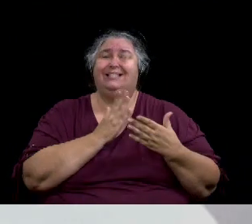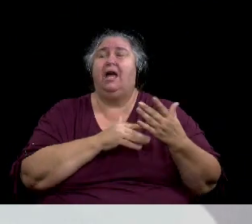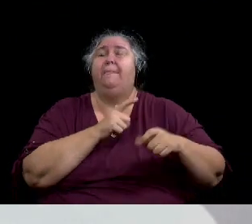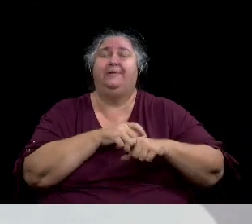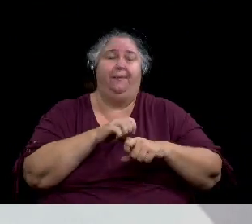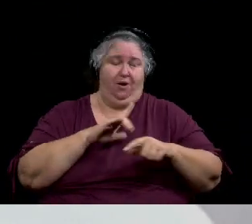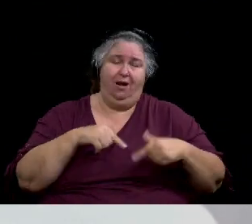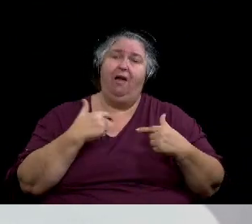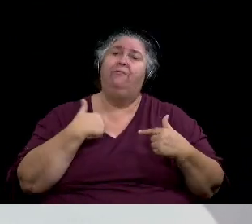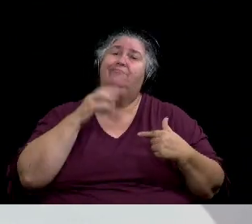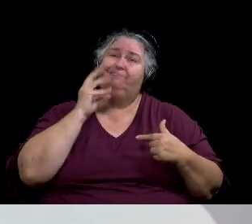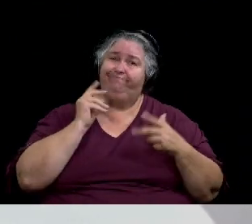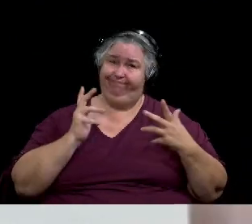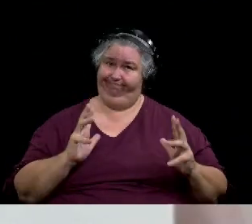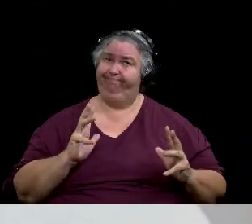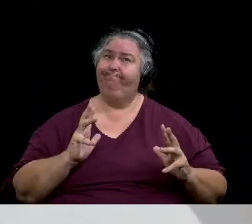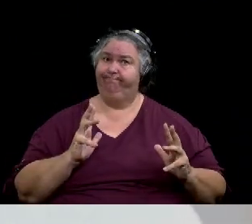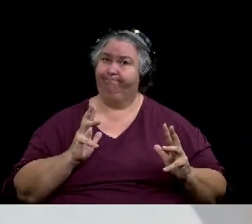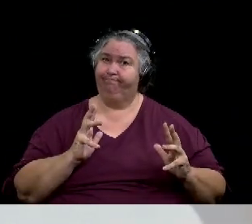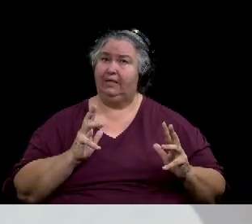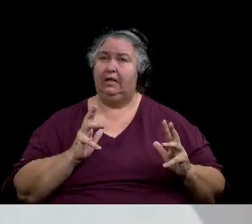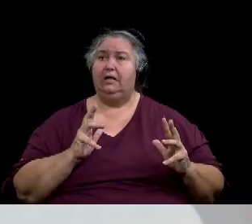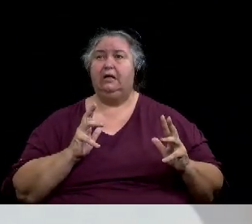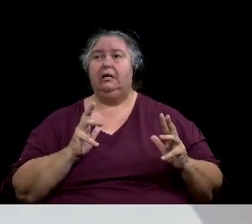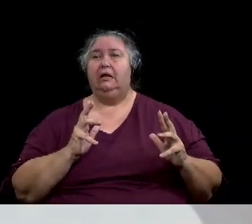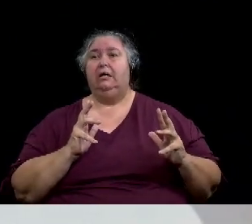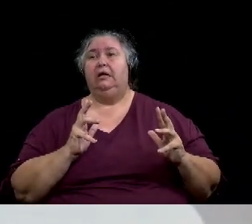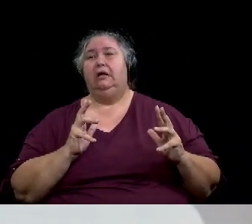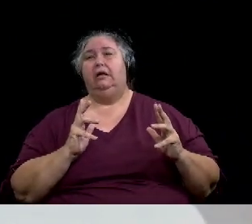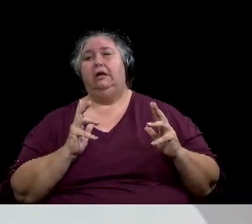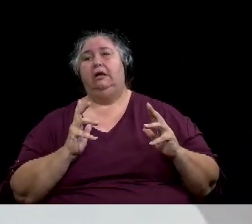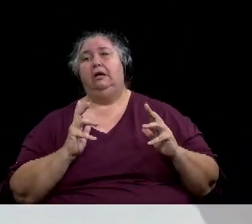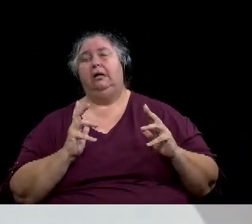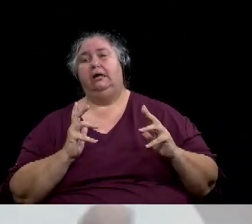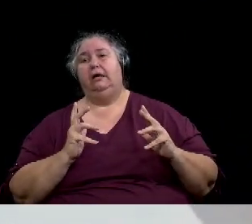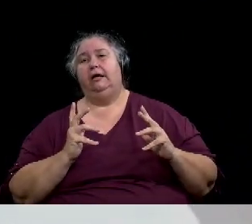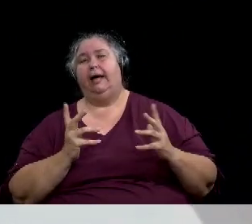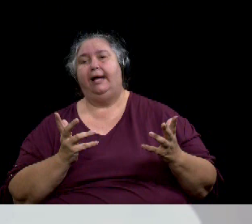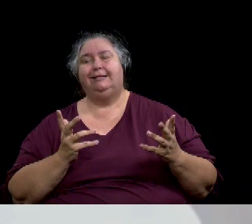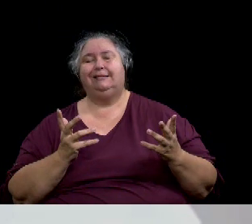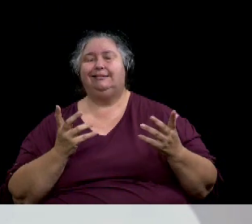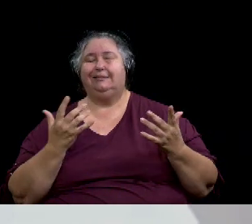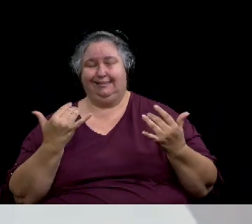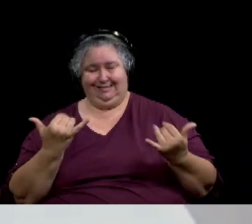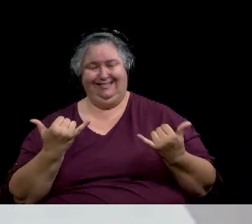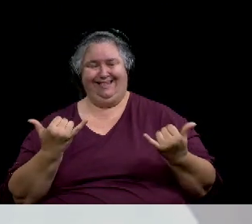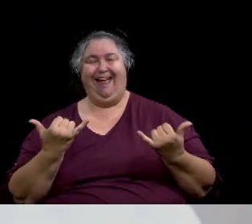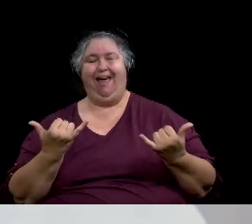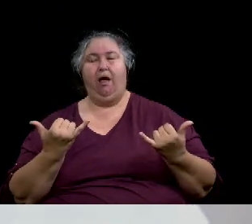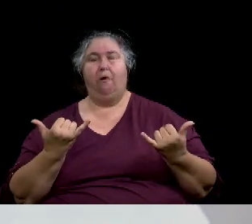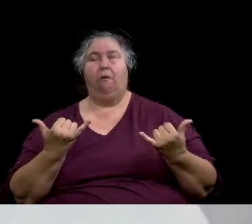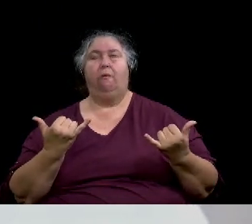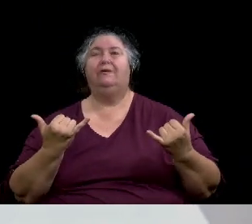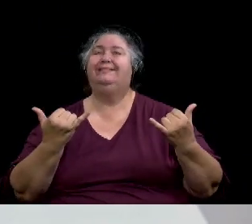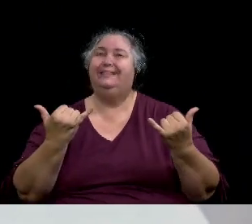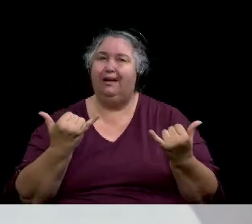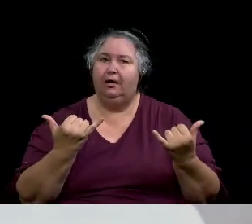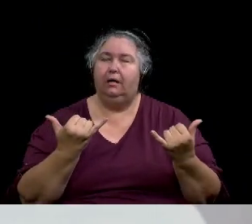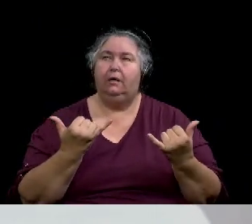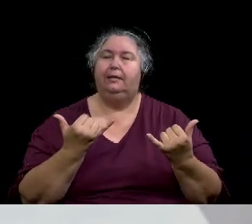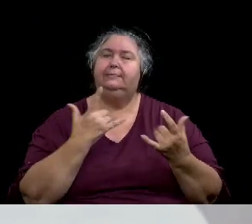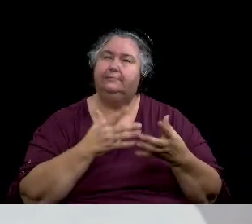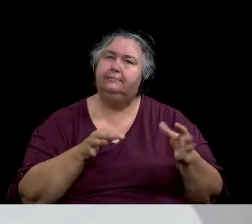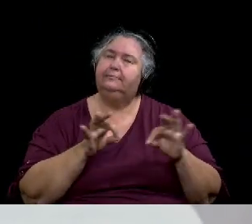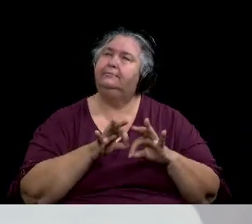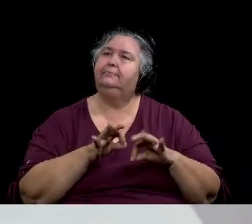So I would just want to say now is a time that we